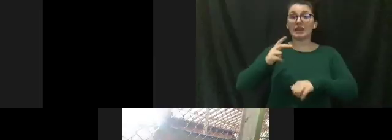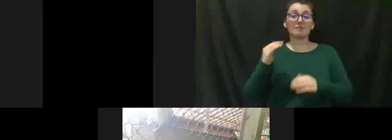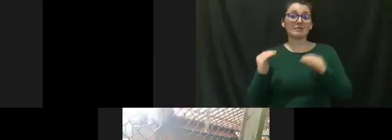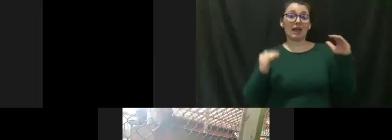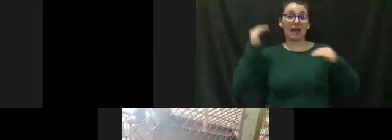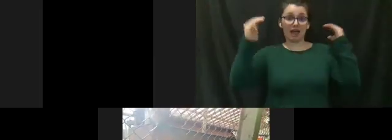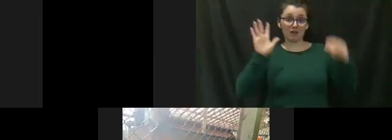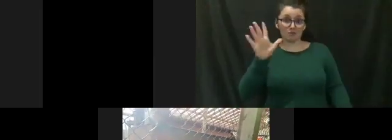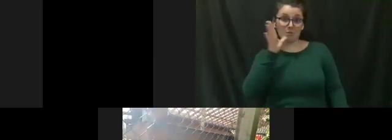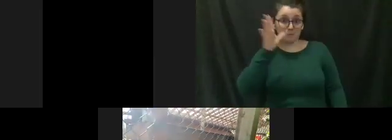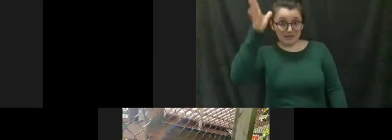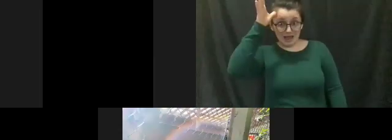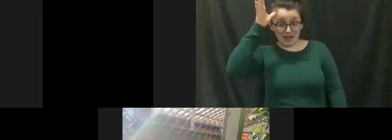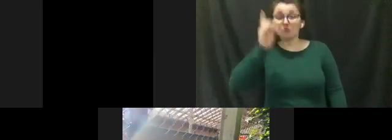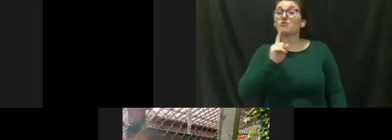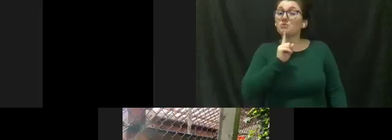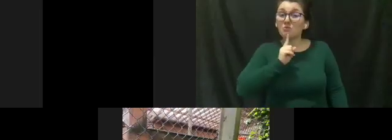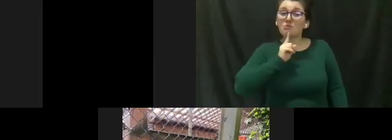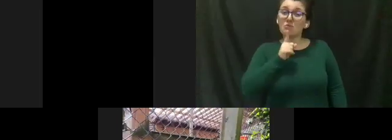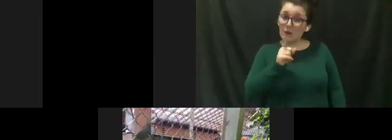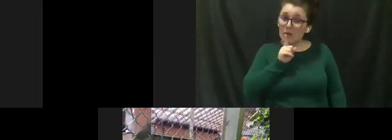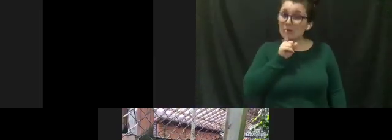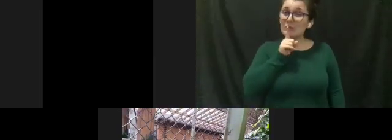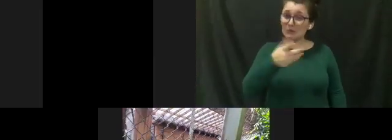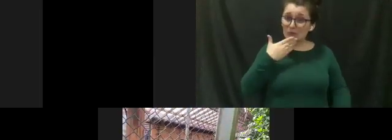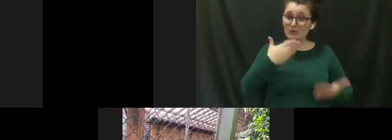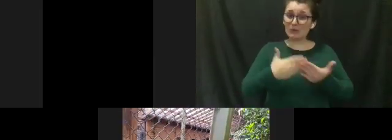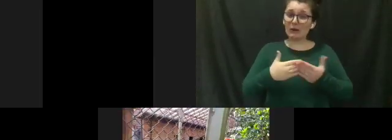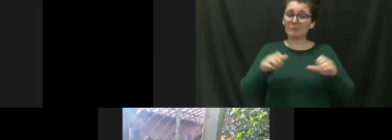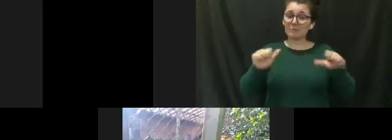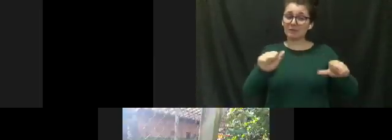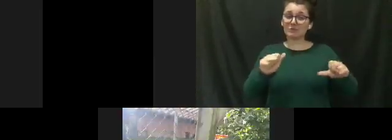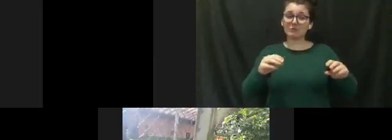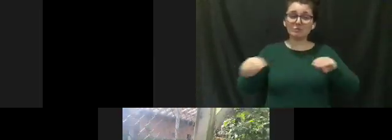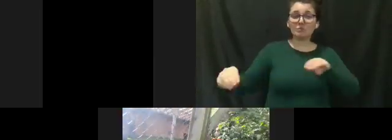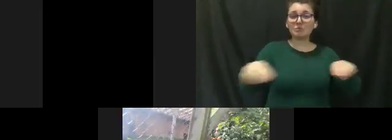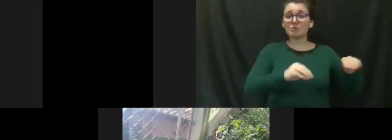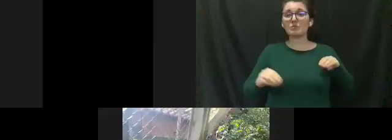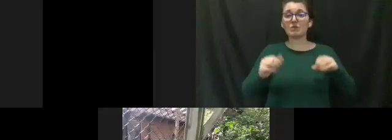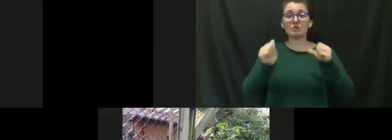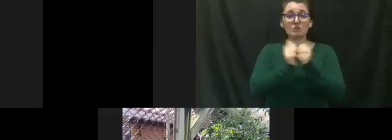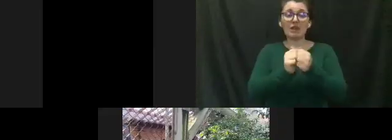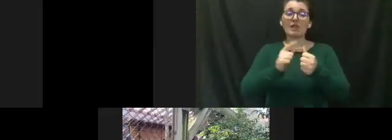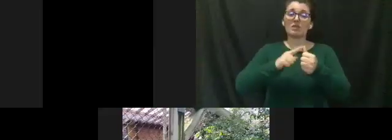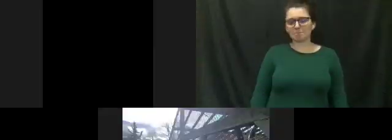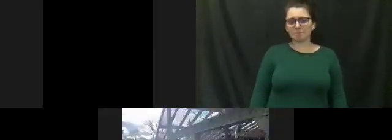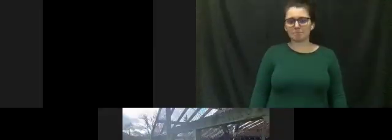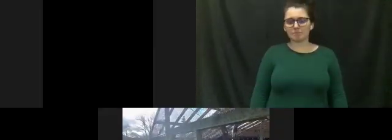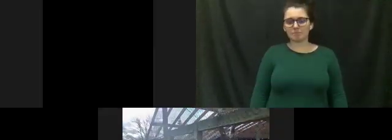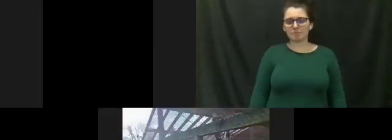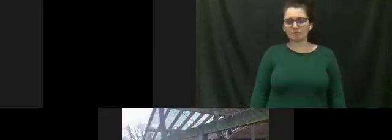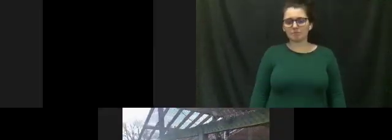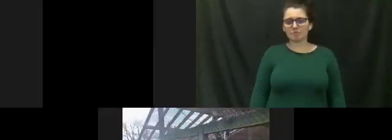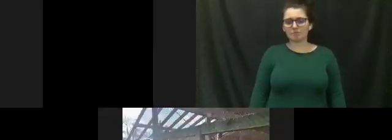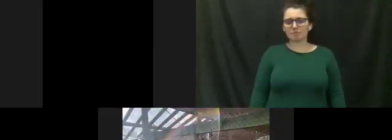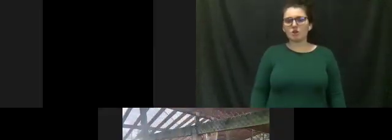across. So they're really, really good at moving around on rocks and trees and all that kind of stuff. Well, she